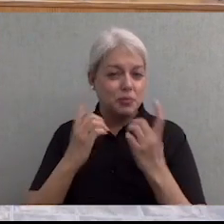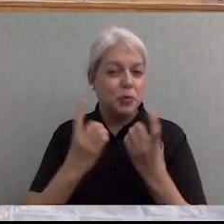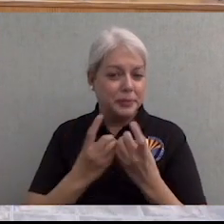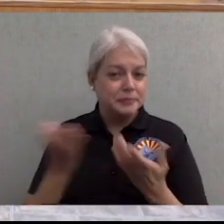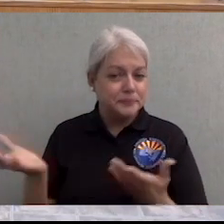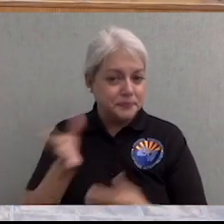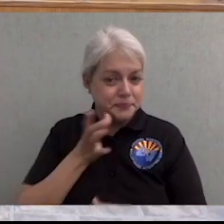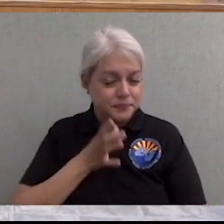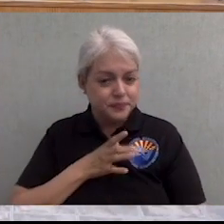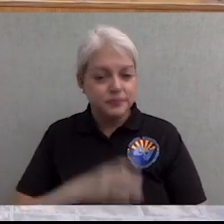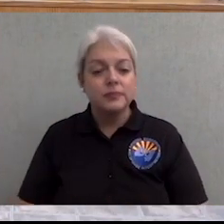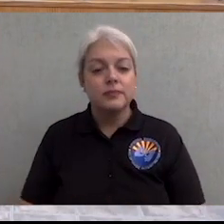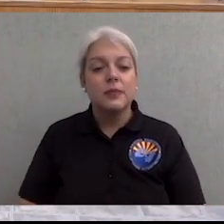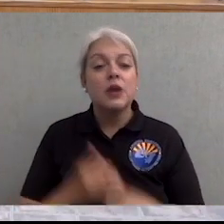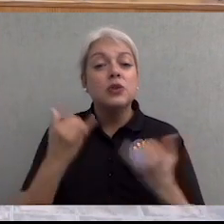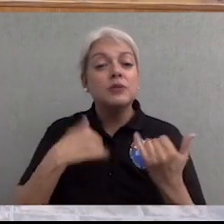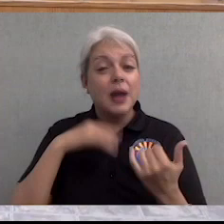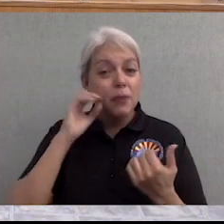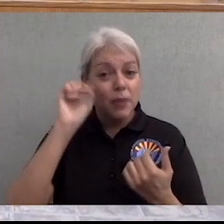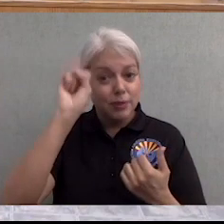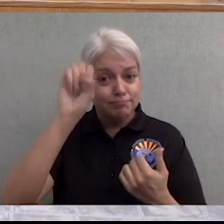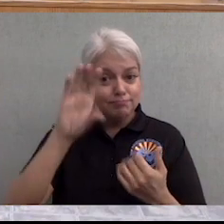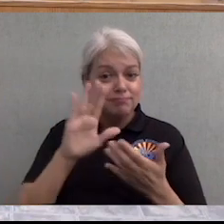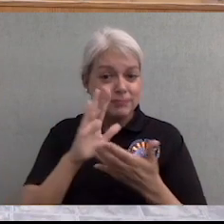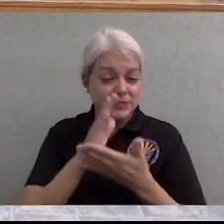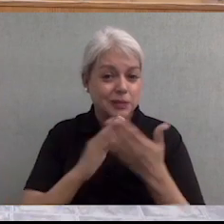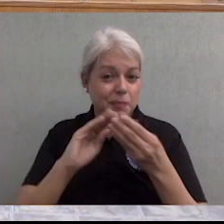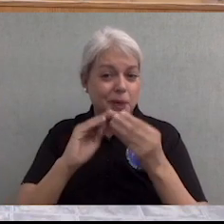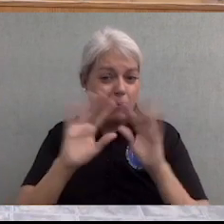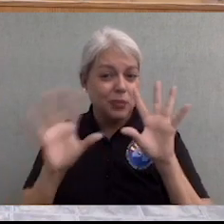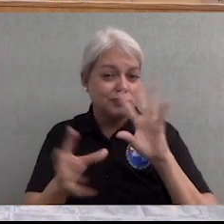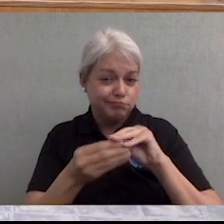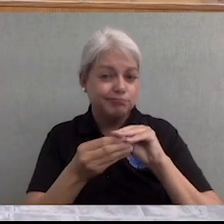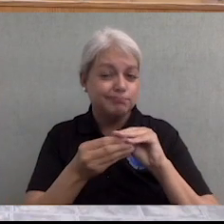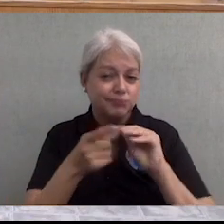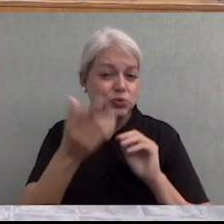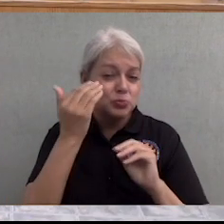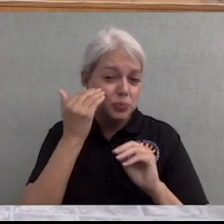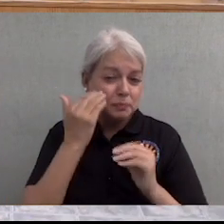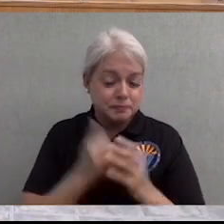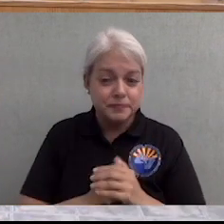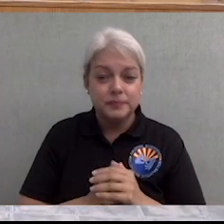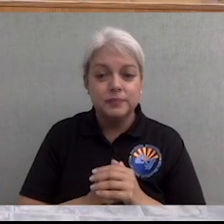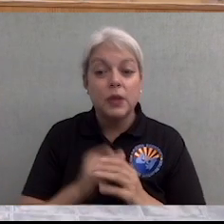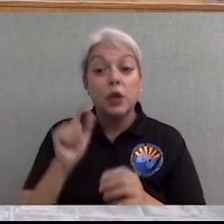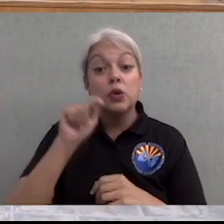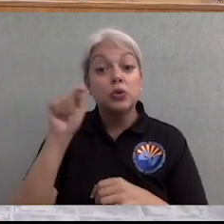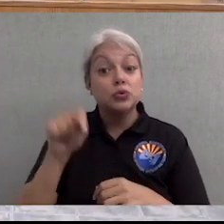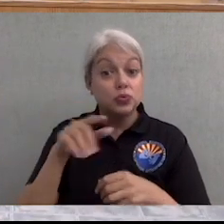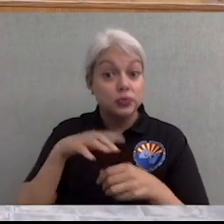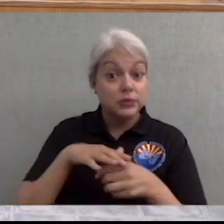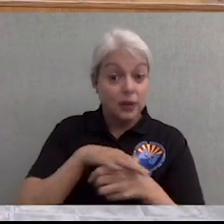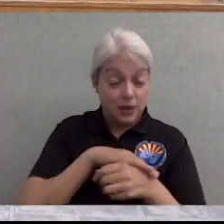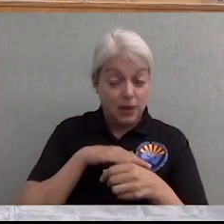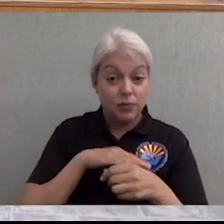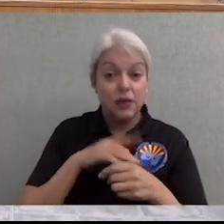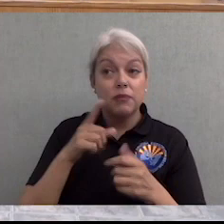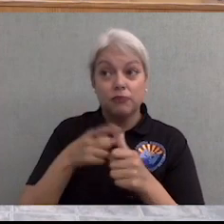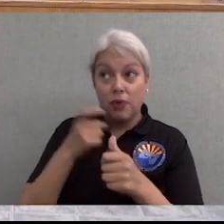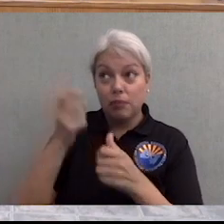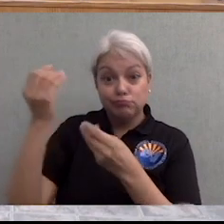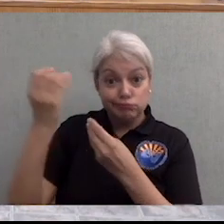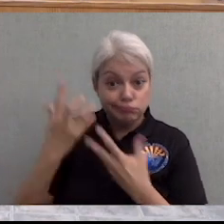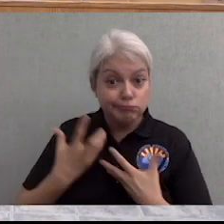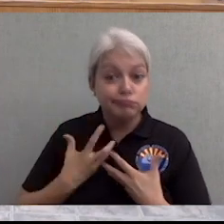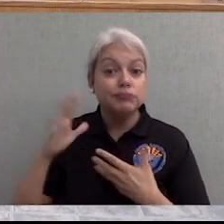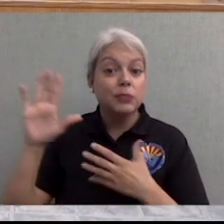remind everybody where we're at. So in the Tucson area, from all our sources, and the report date is November